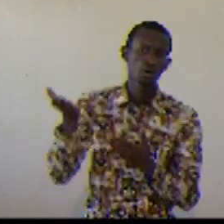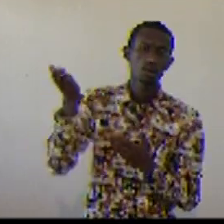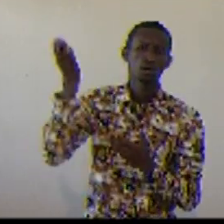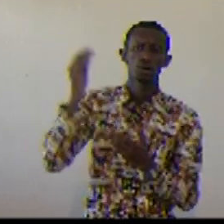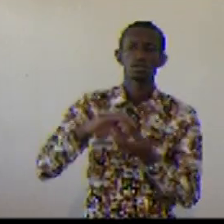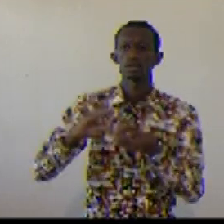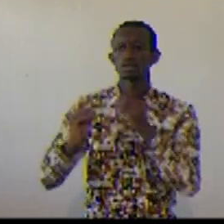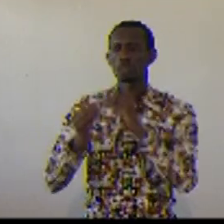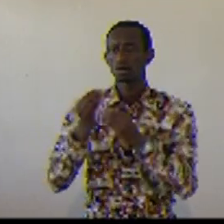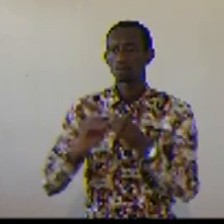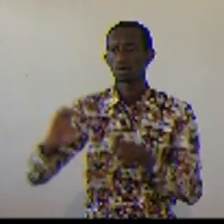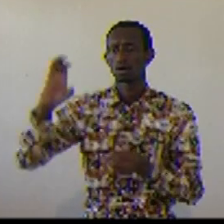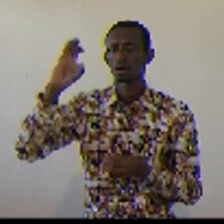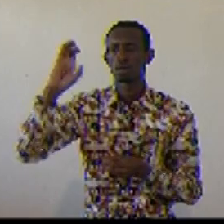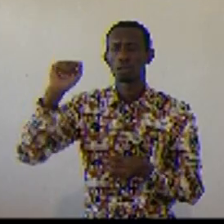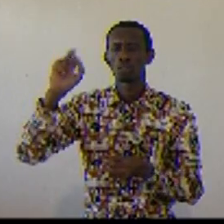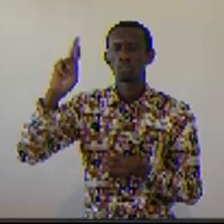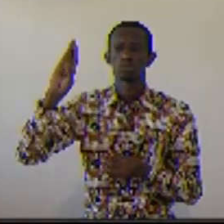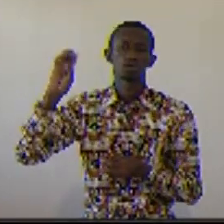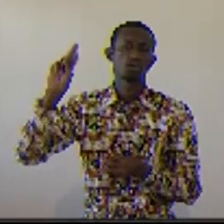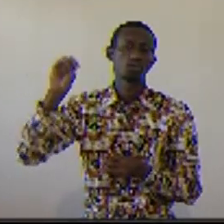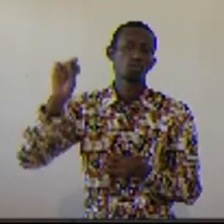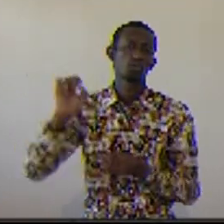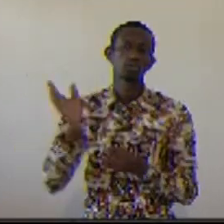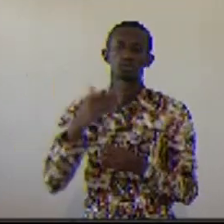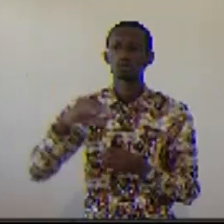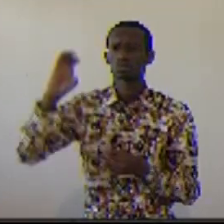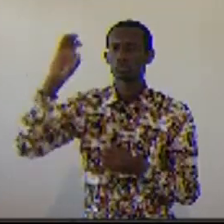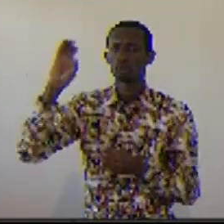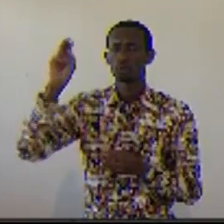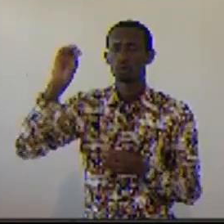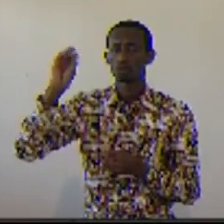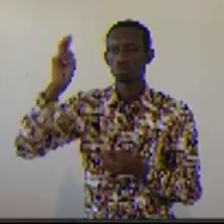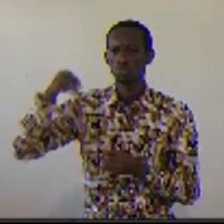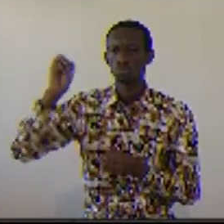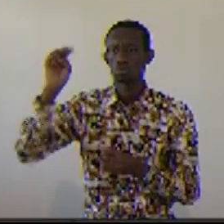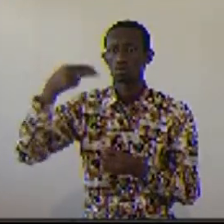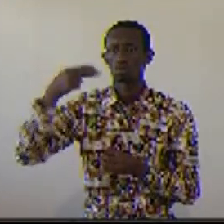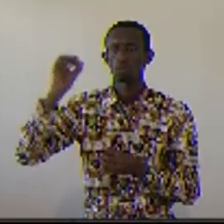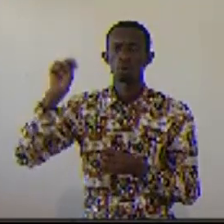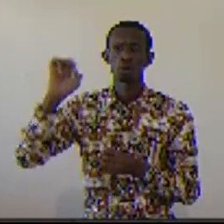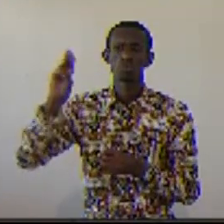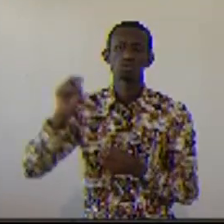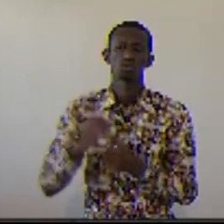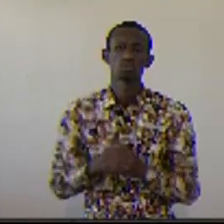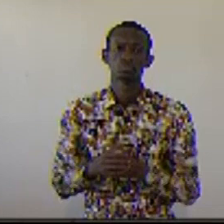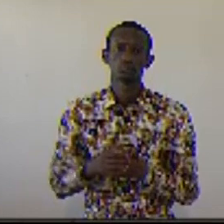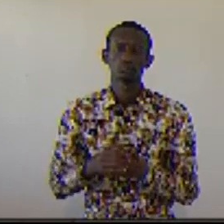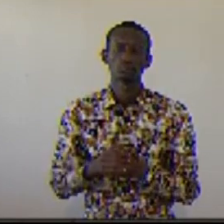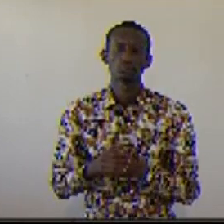compounds. The solubility is, we have the solubility, we said it is fairly soluble in